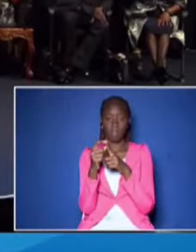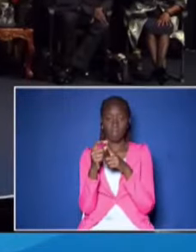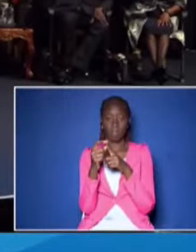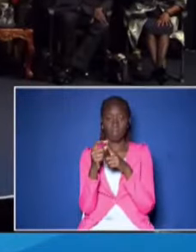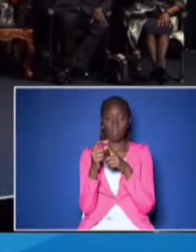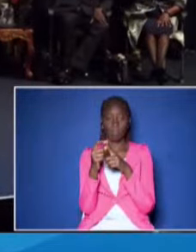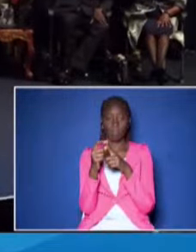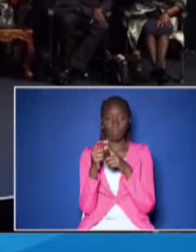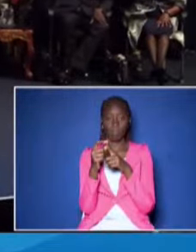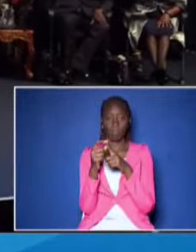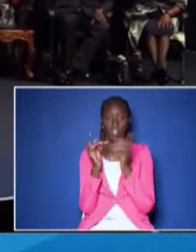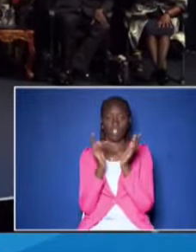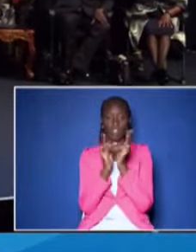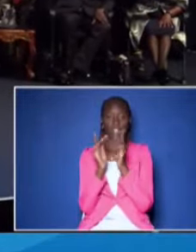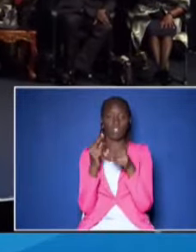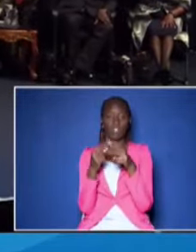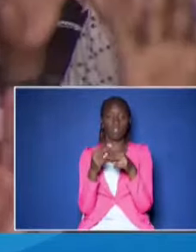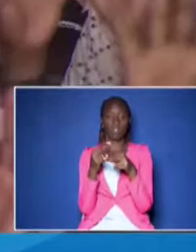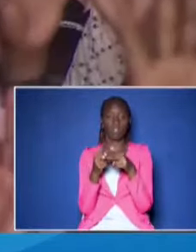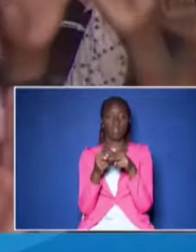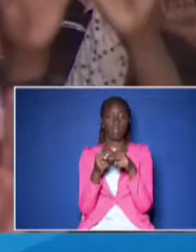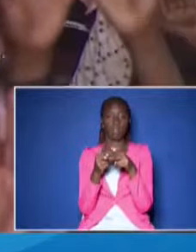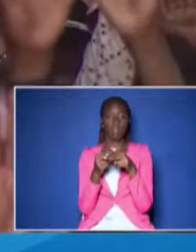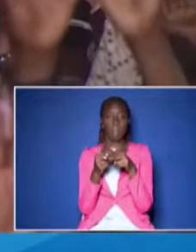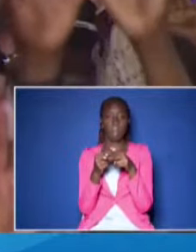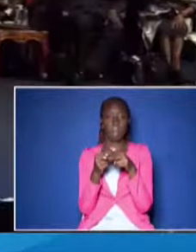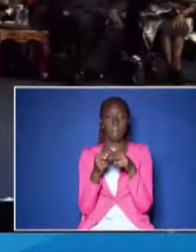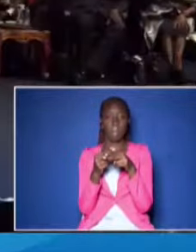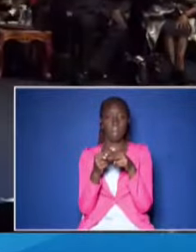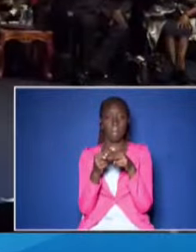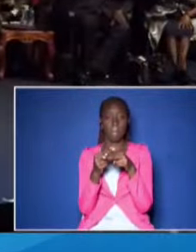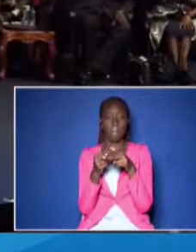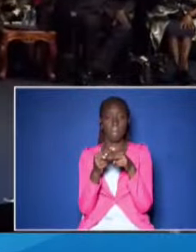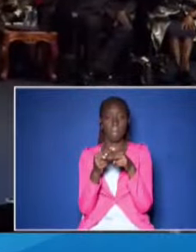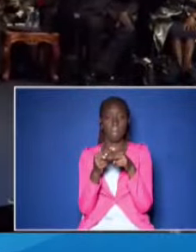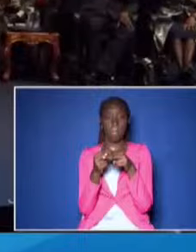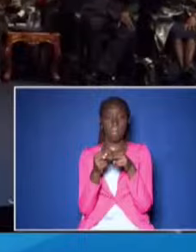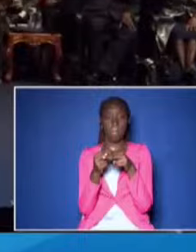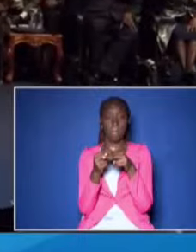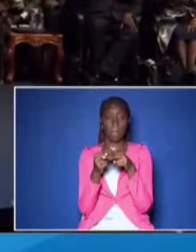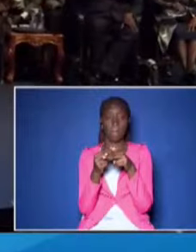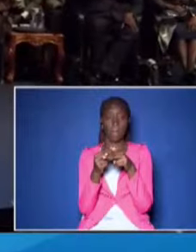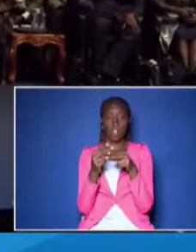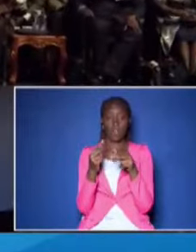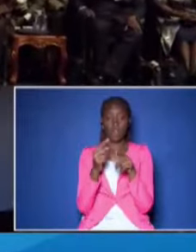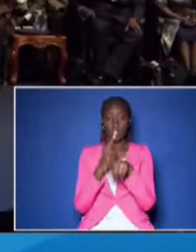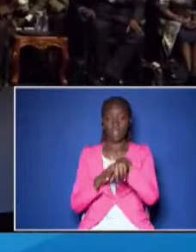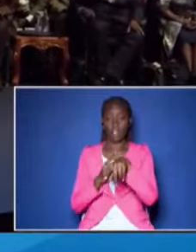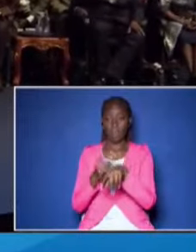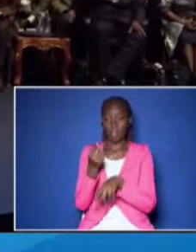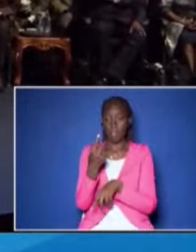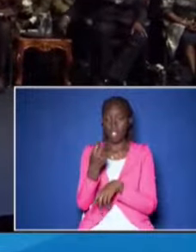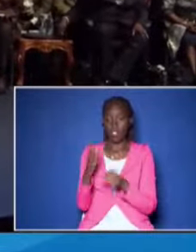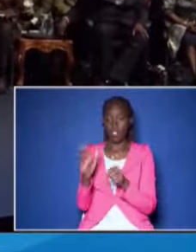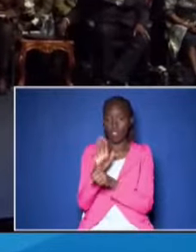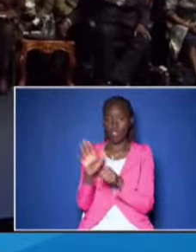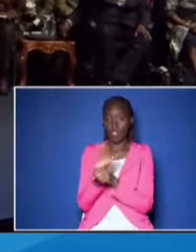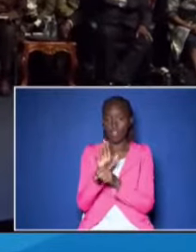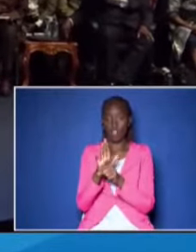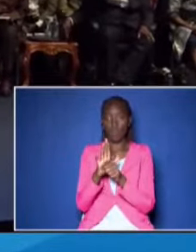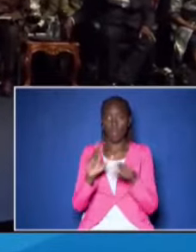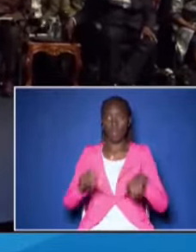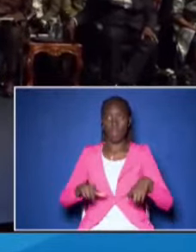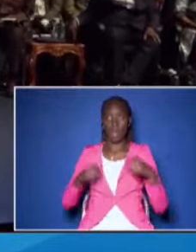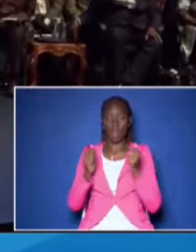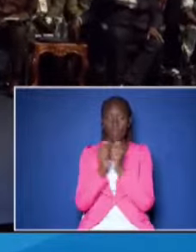word in Jesus name the minute you fill your life with